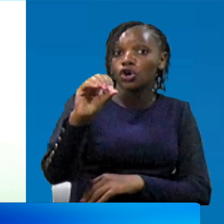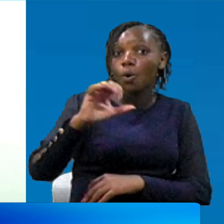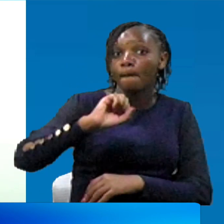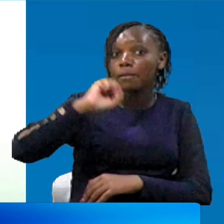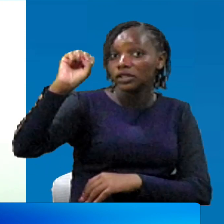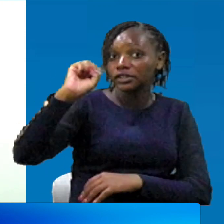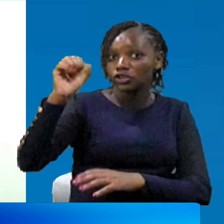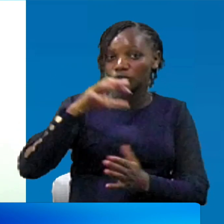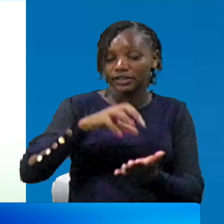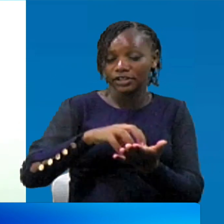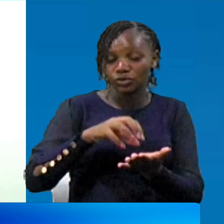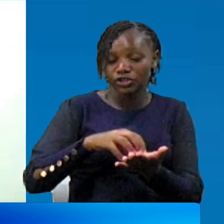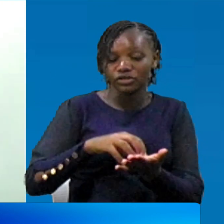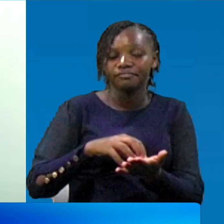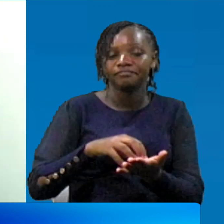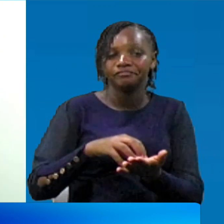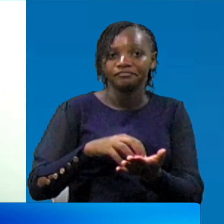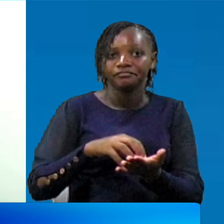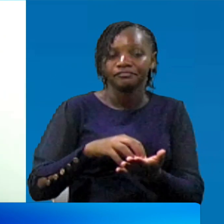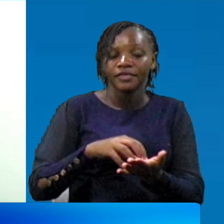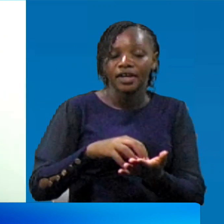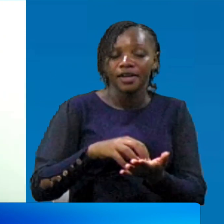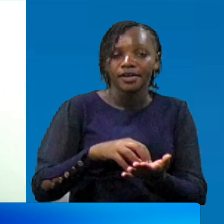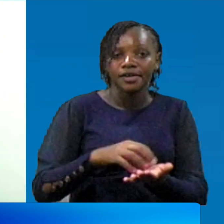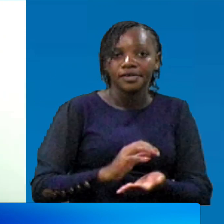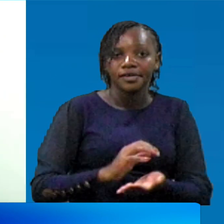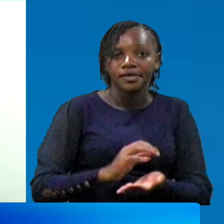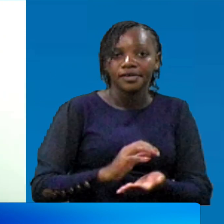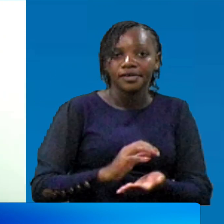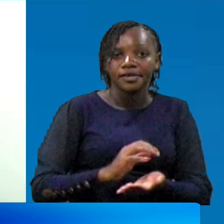and I took victory for that.